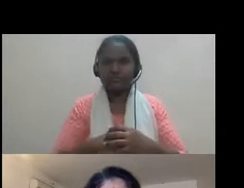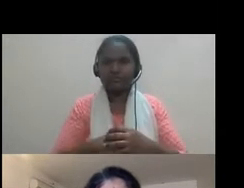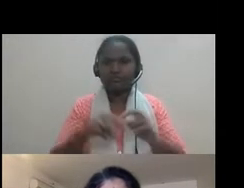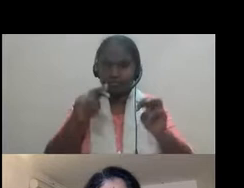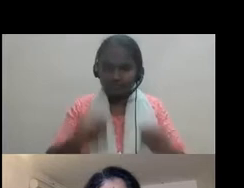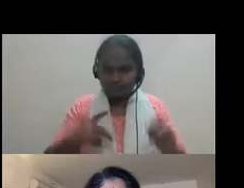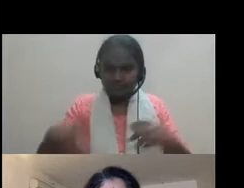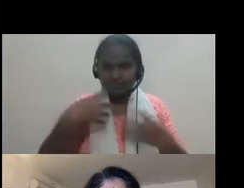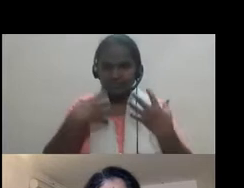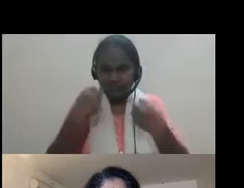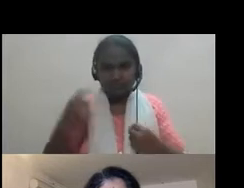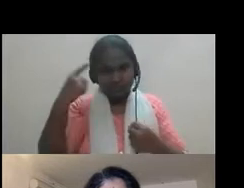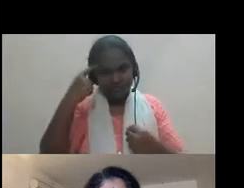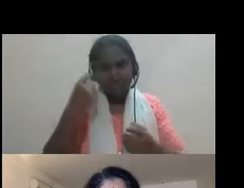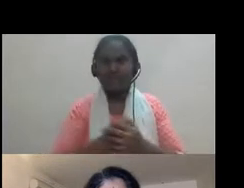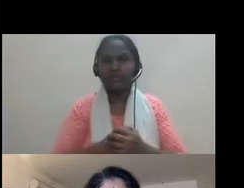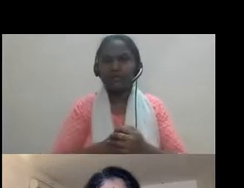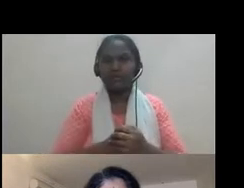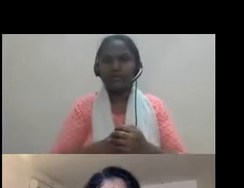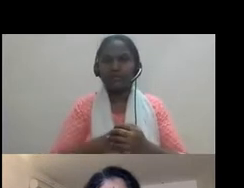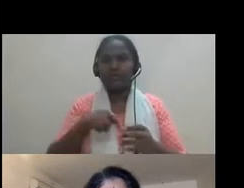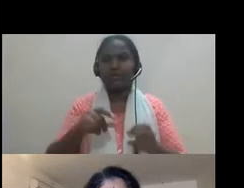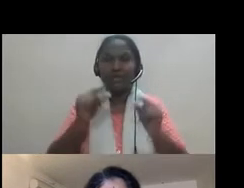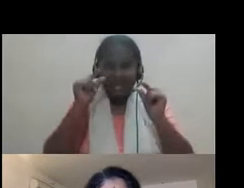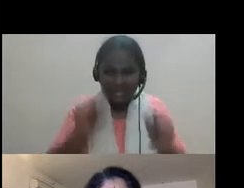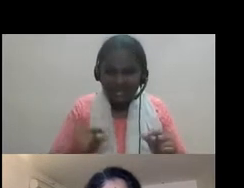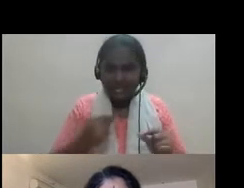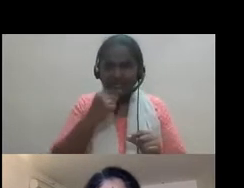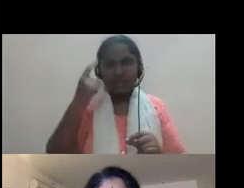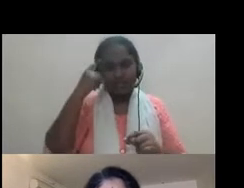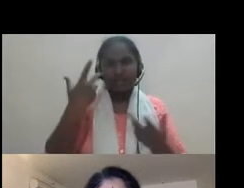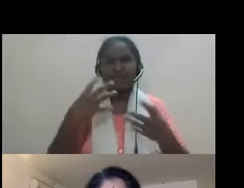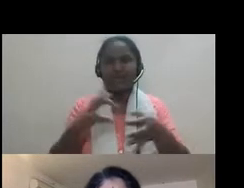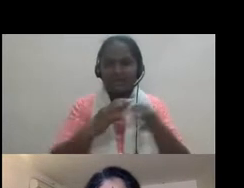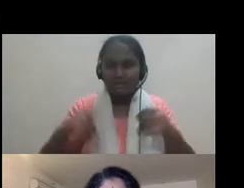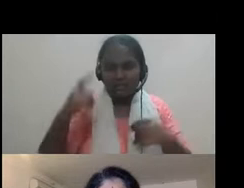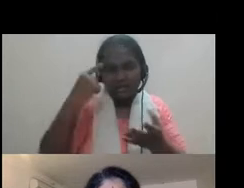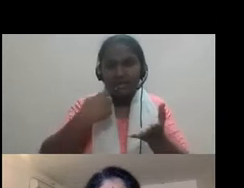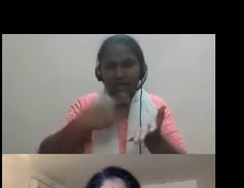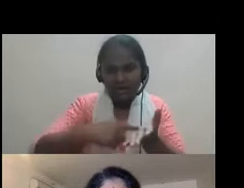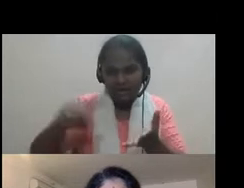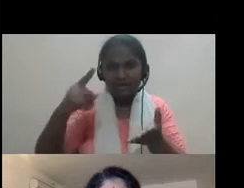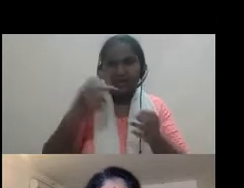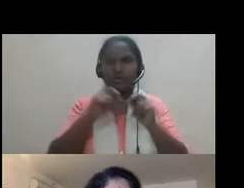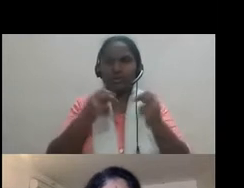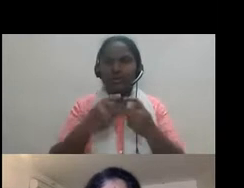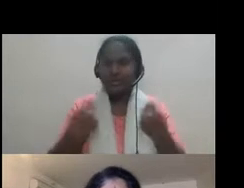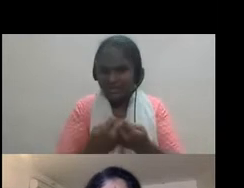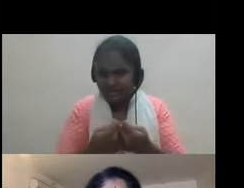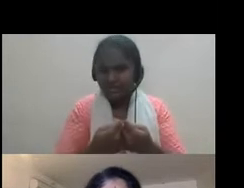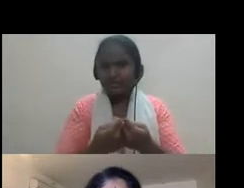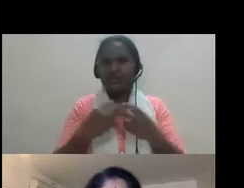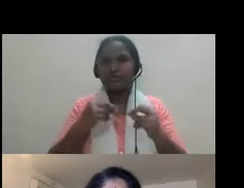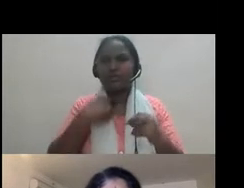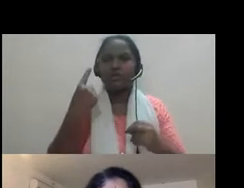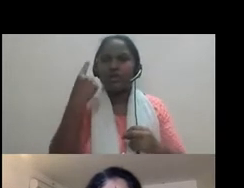needs that I had in mind was the urgency, let's say, to construct a plural curatorial team where there would be not